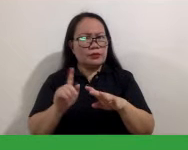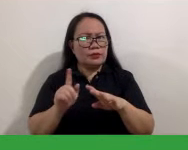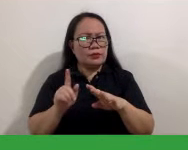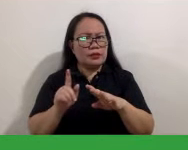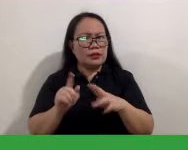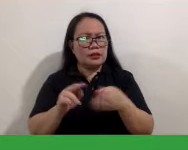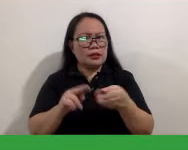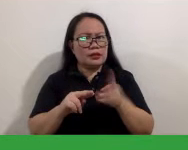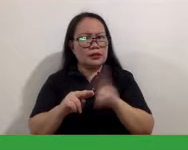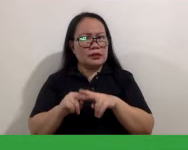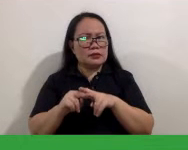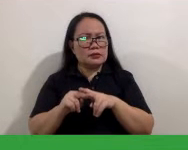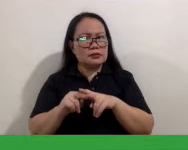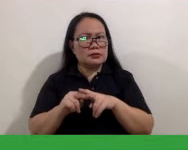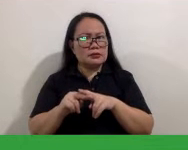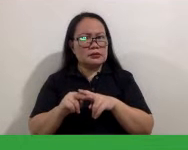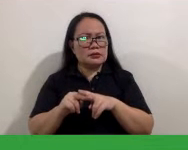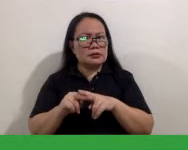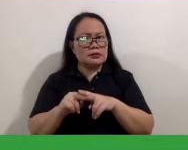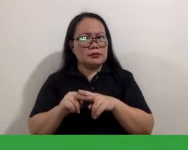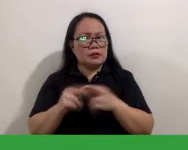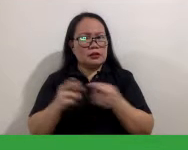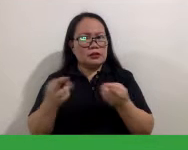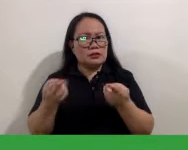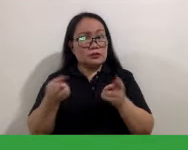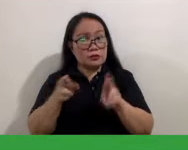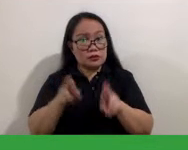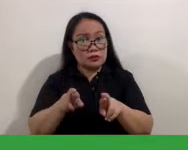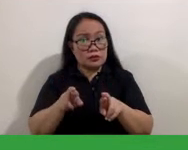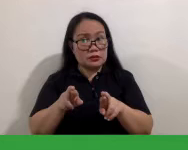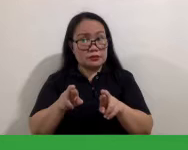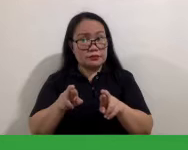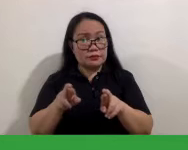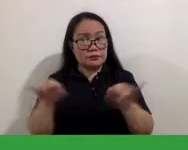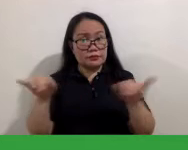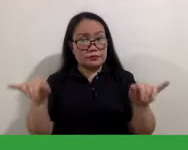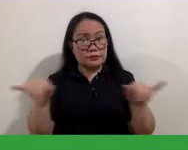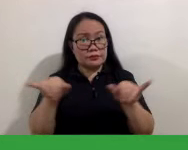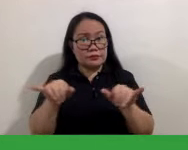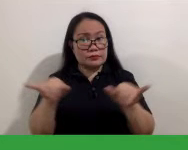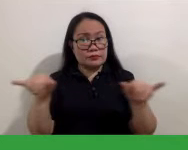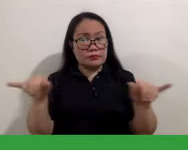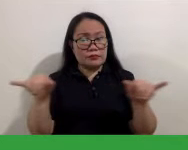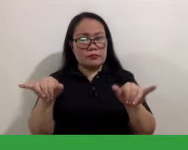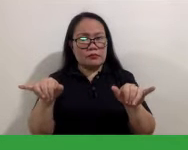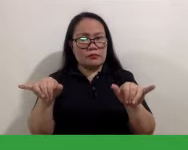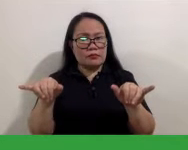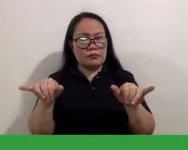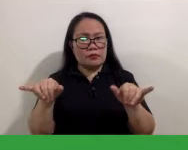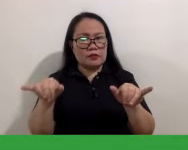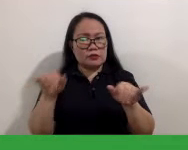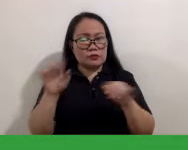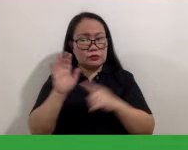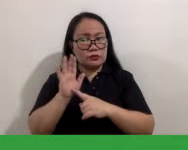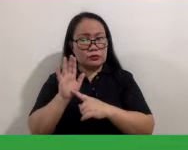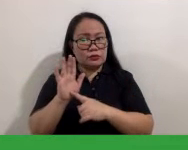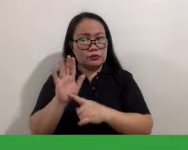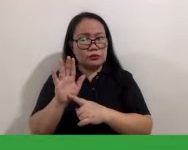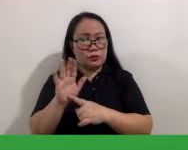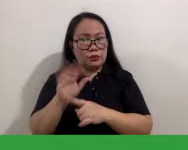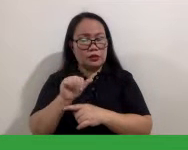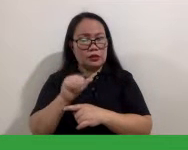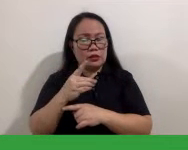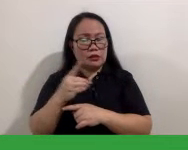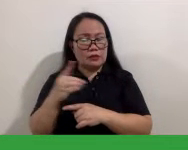ang i-add natin sa kanya? So, para ang result niya ay identical sa kanya or ma-prove natin